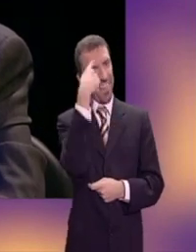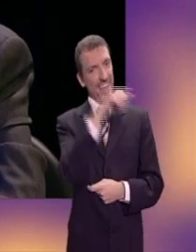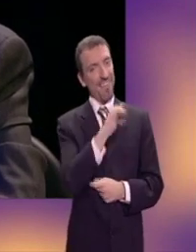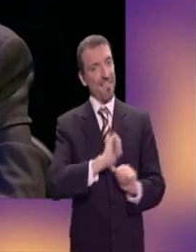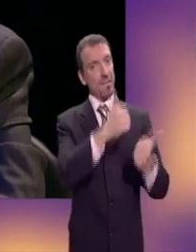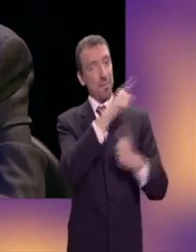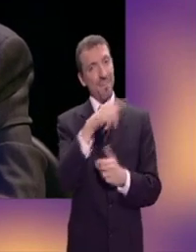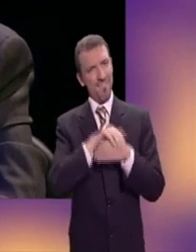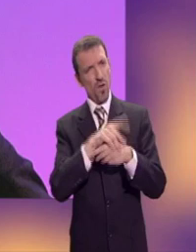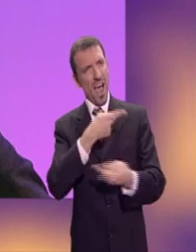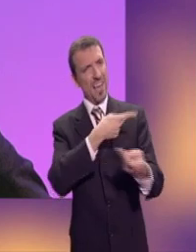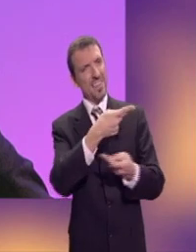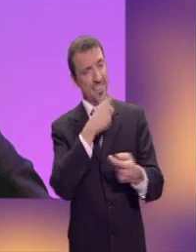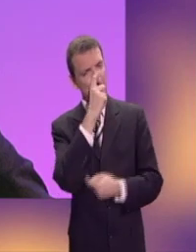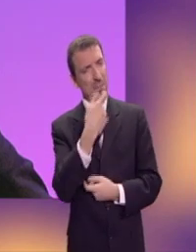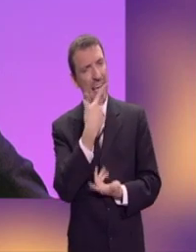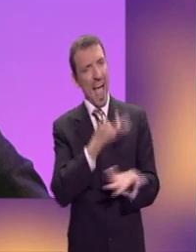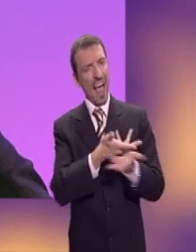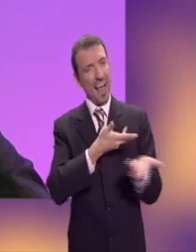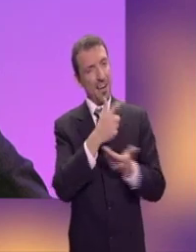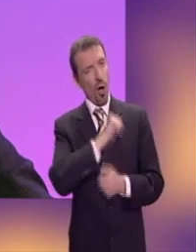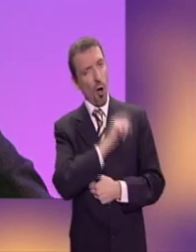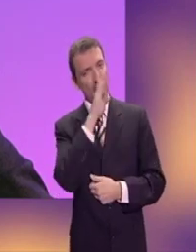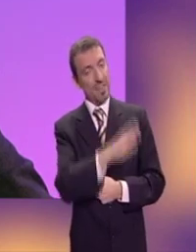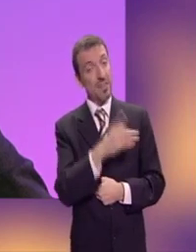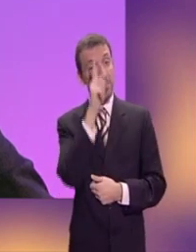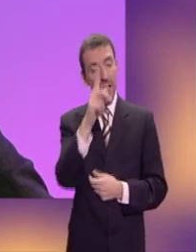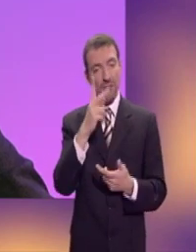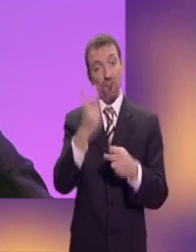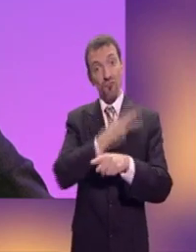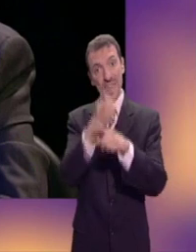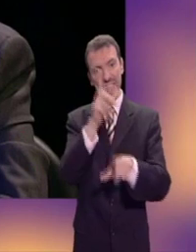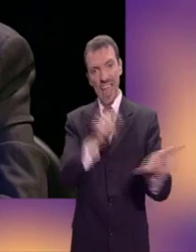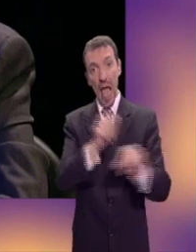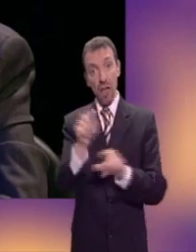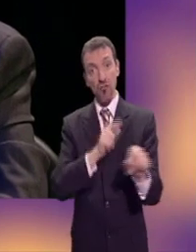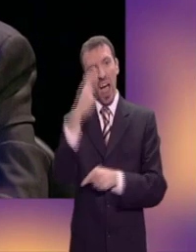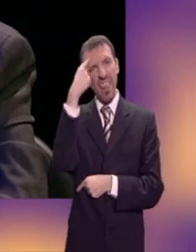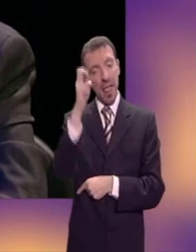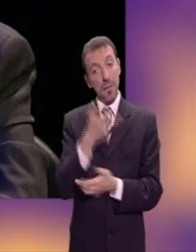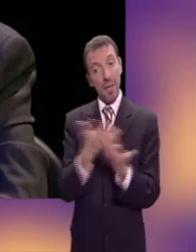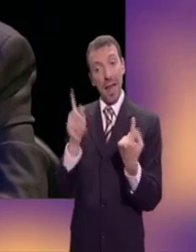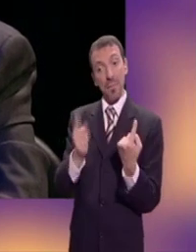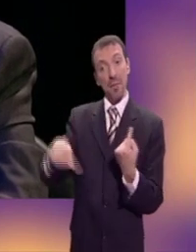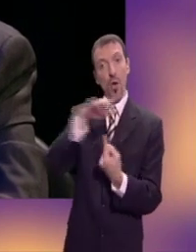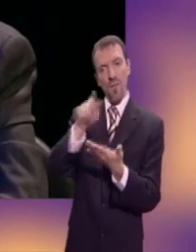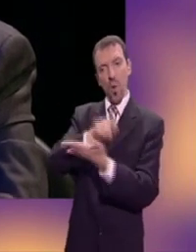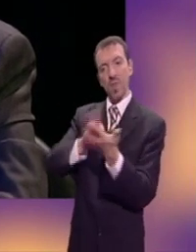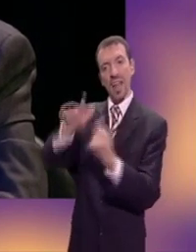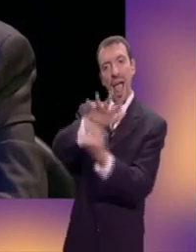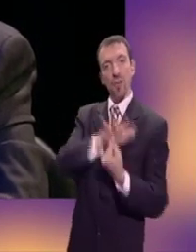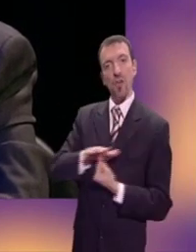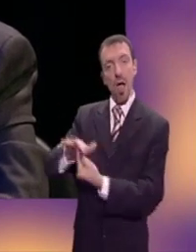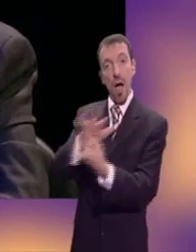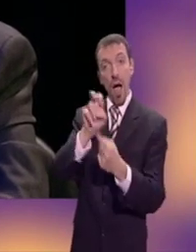we are friends and we can talk. But reselection, Tony, was, in many people's constituencies, a